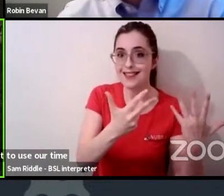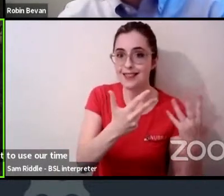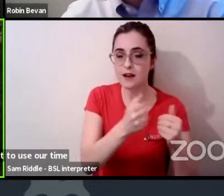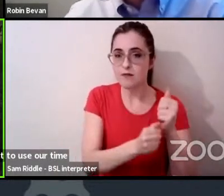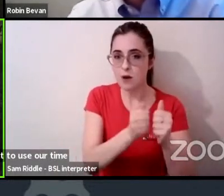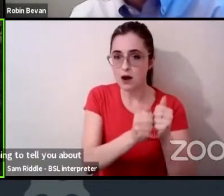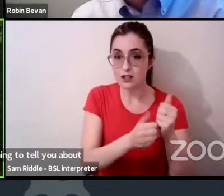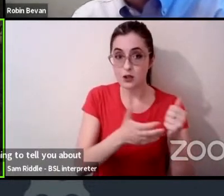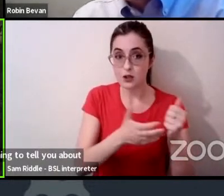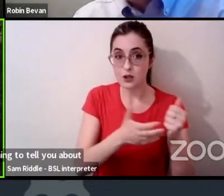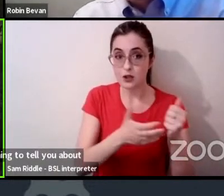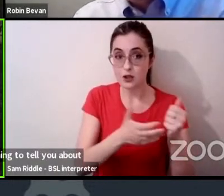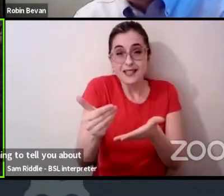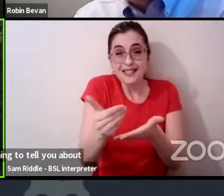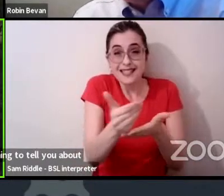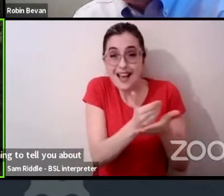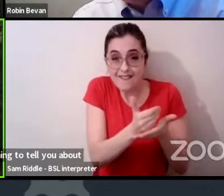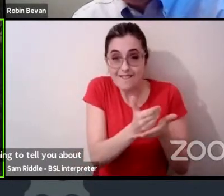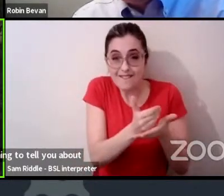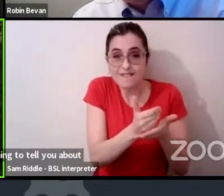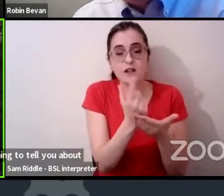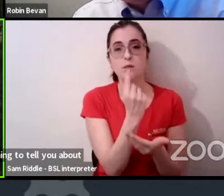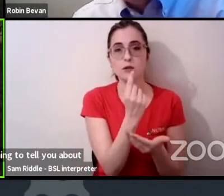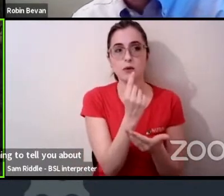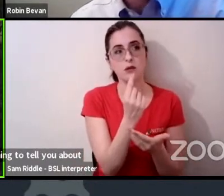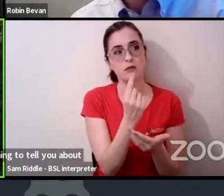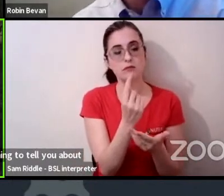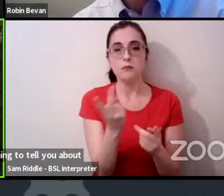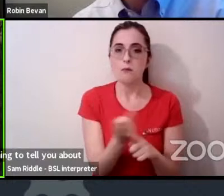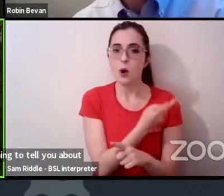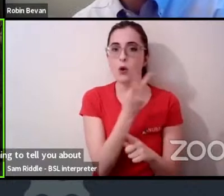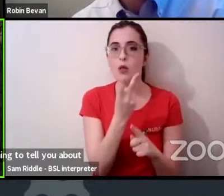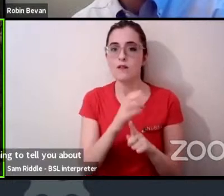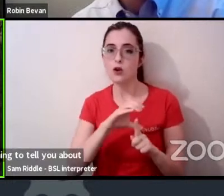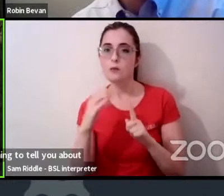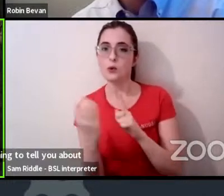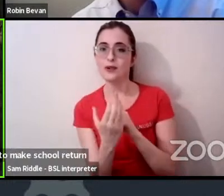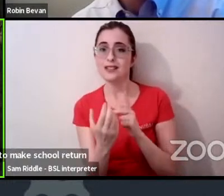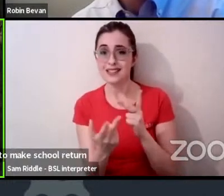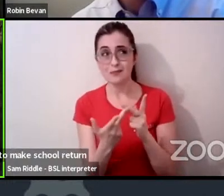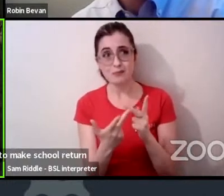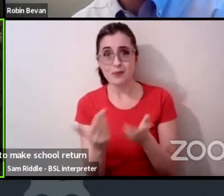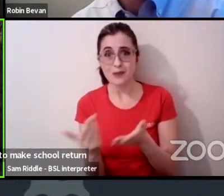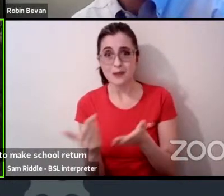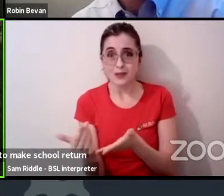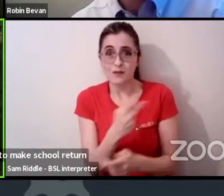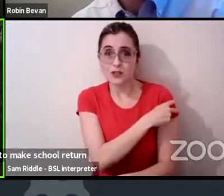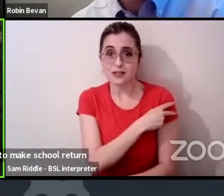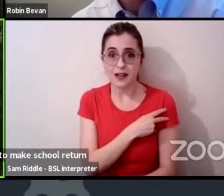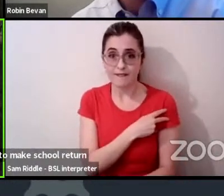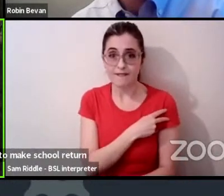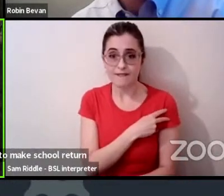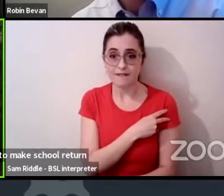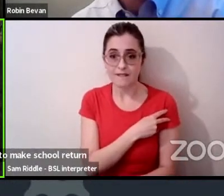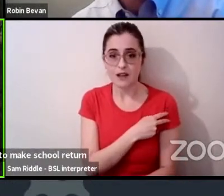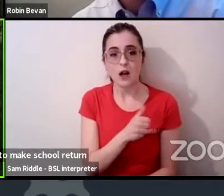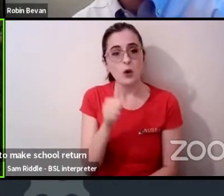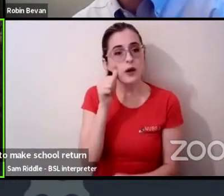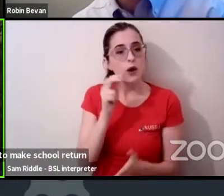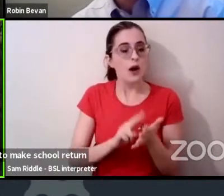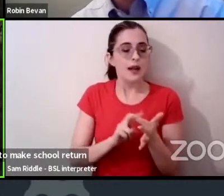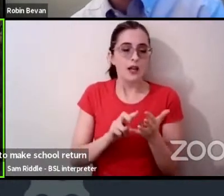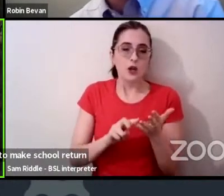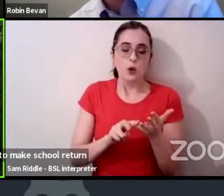and as secure as possible, both for our communities and for staff. We know that amongst NEU